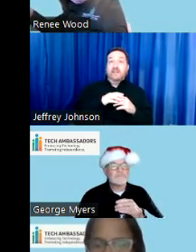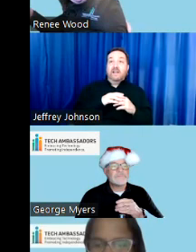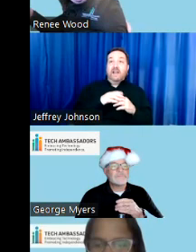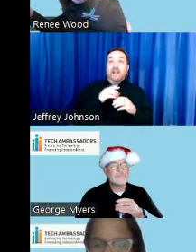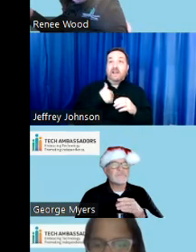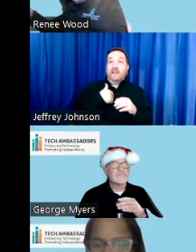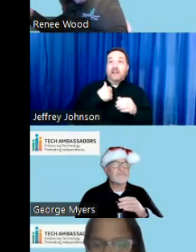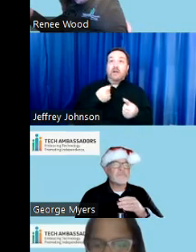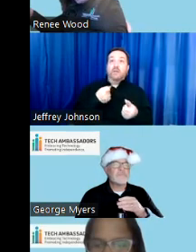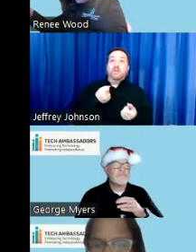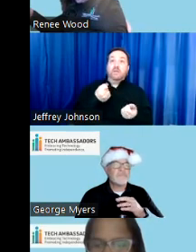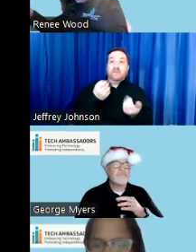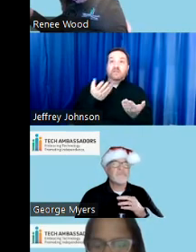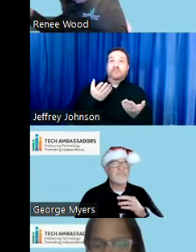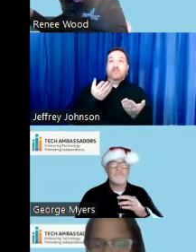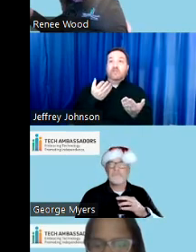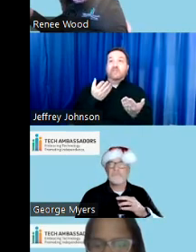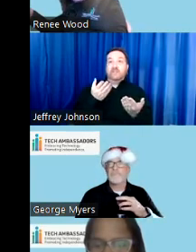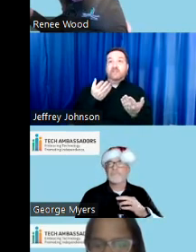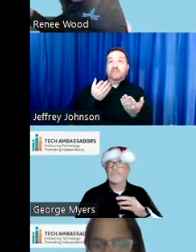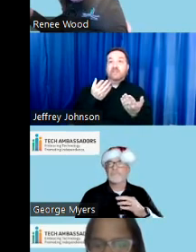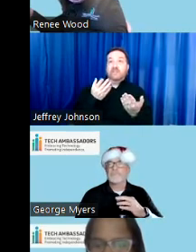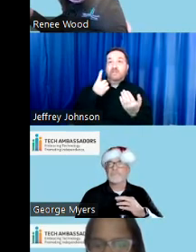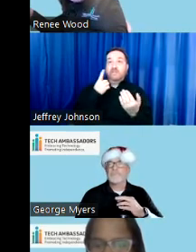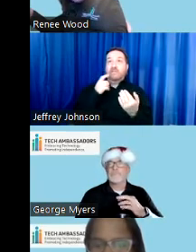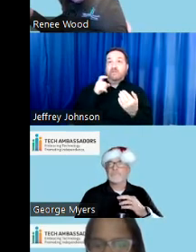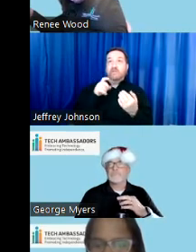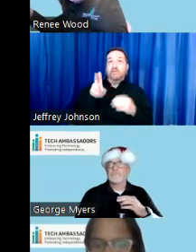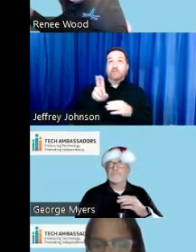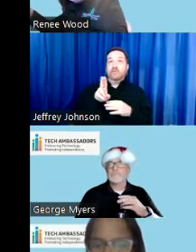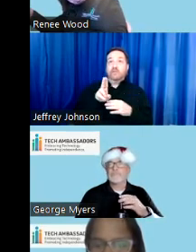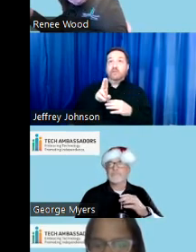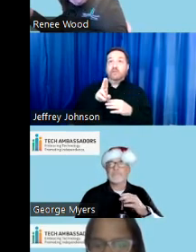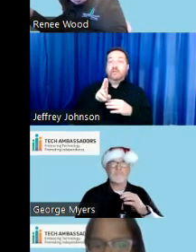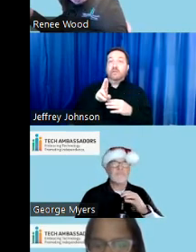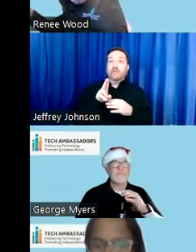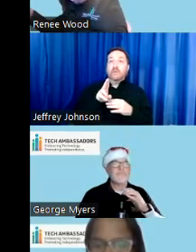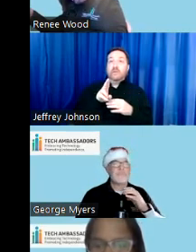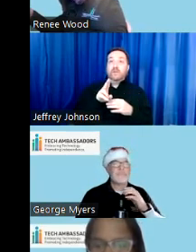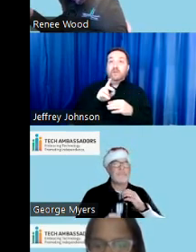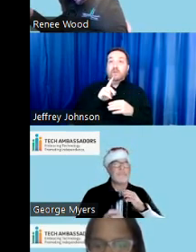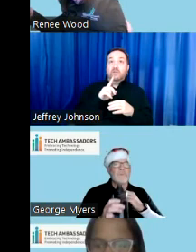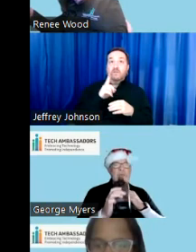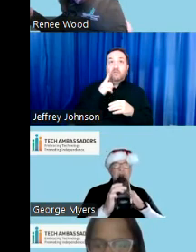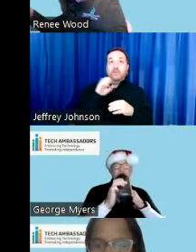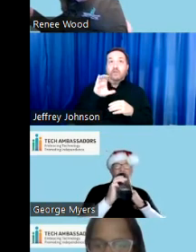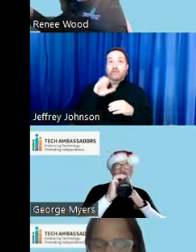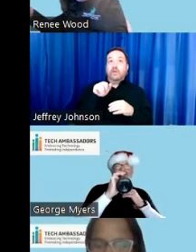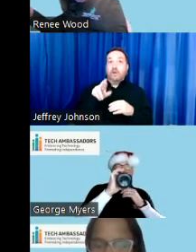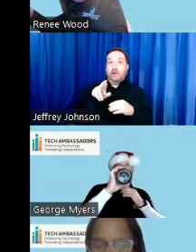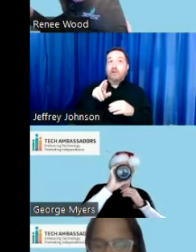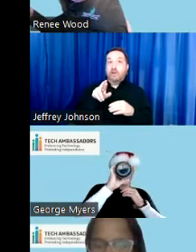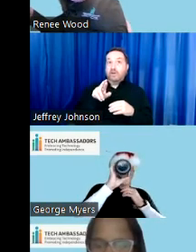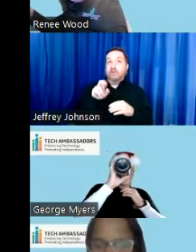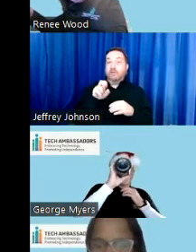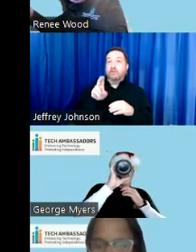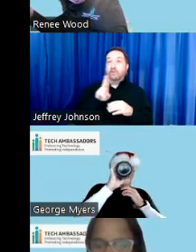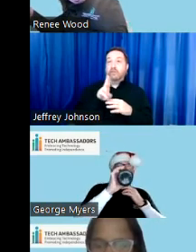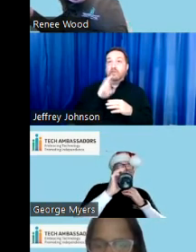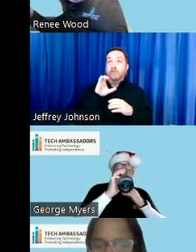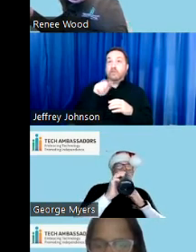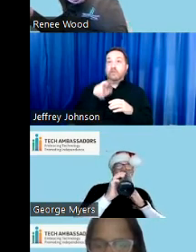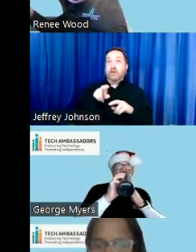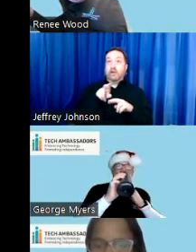a car, which I can see a book car for people